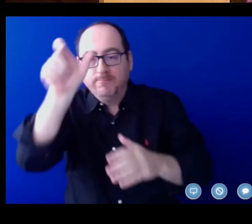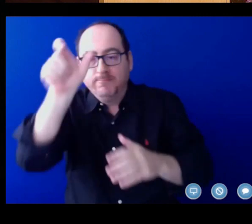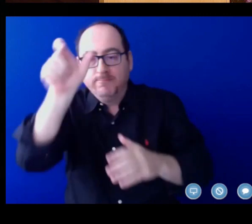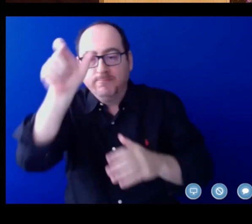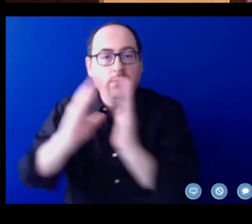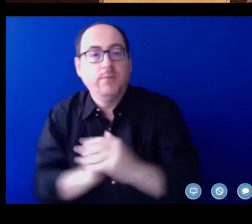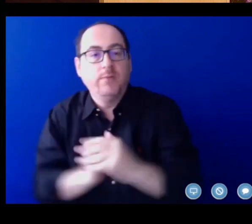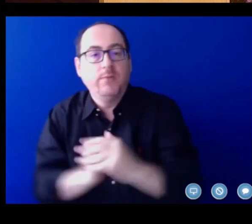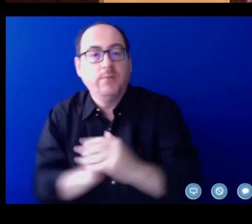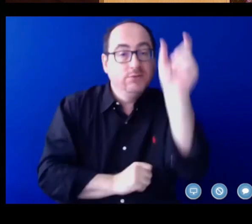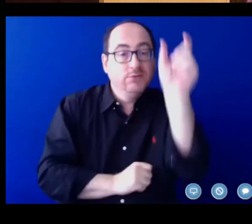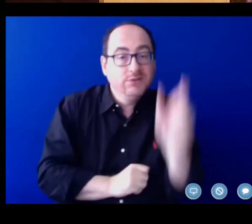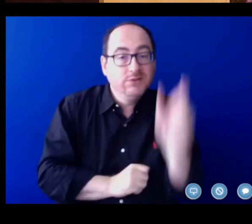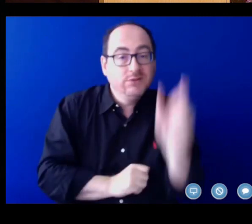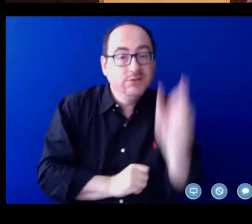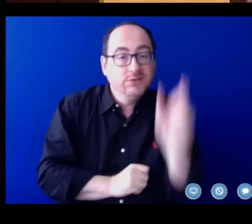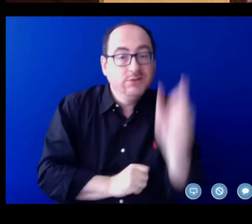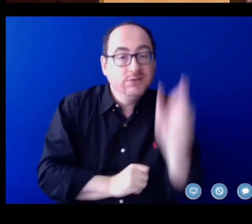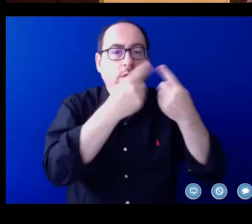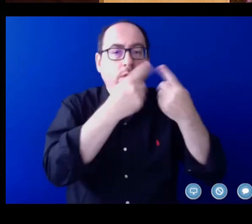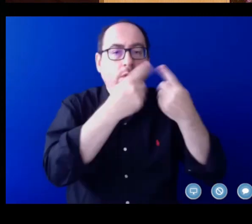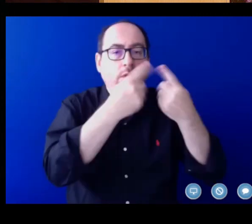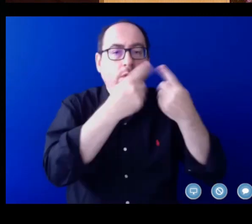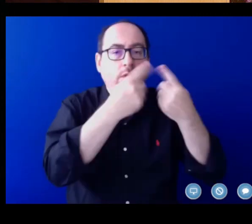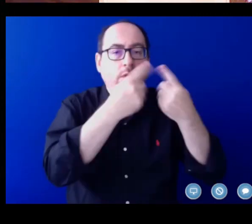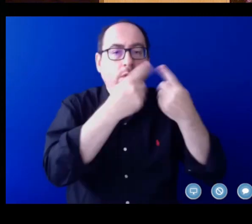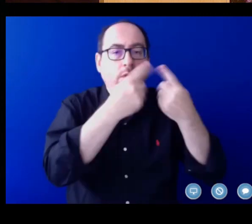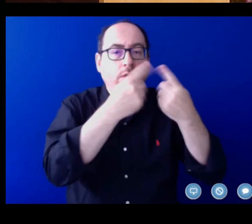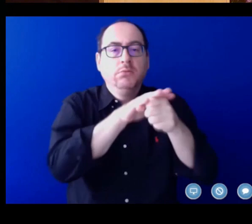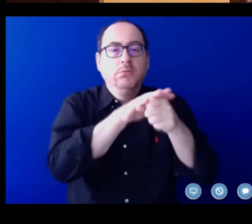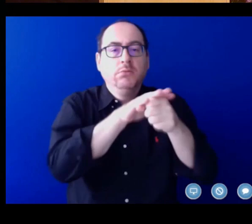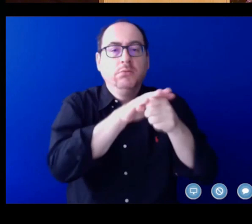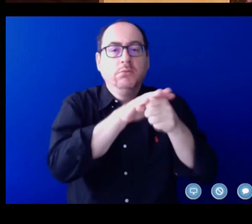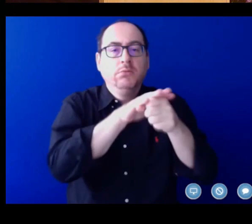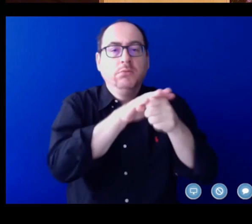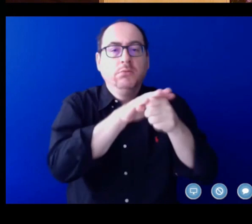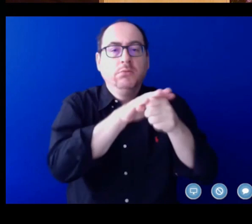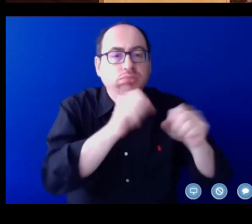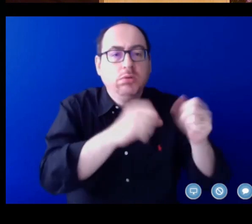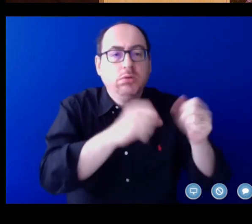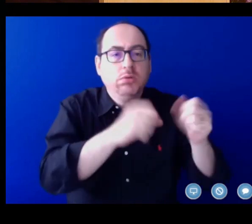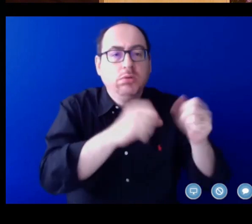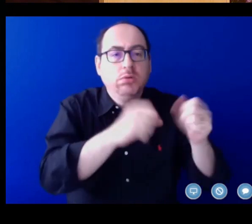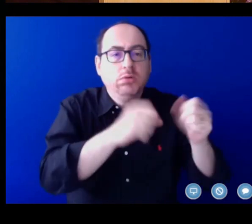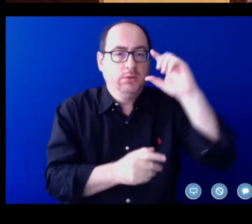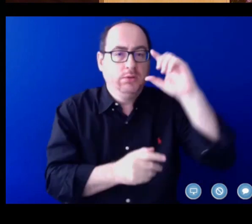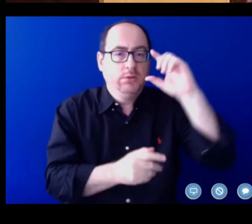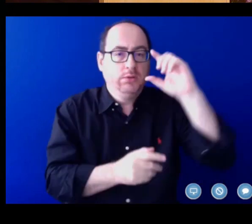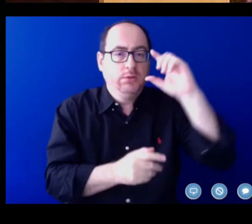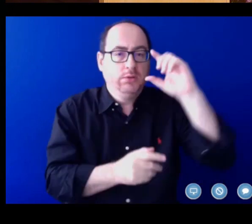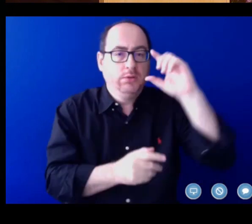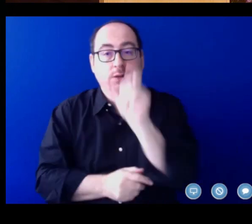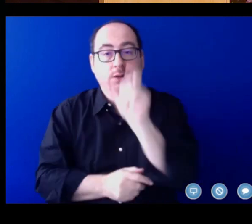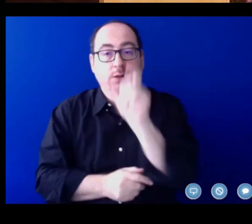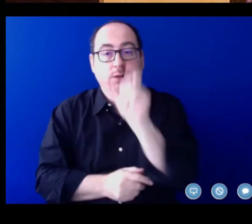their experiences will impact on their trauma reaction over time. Violence is not limited to direct experiences. It includes